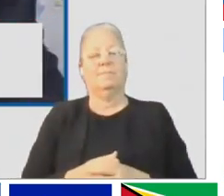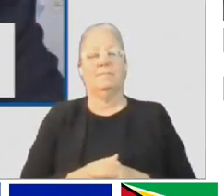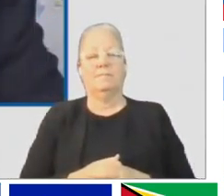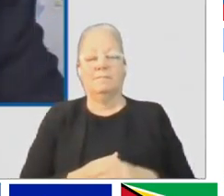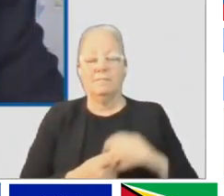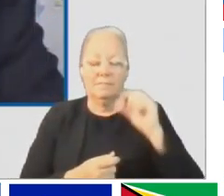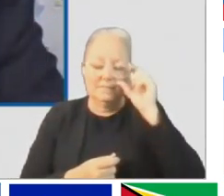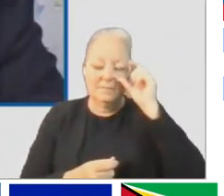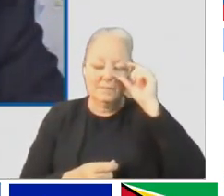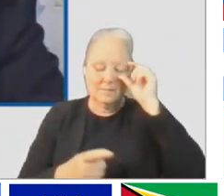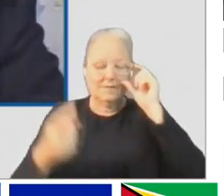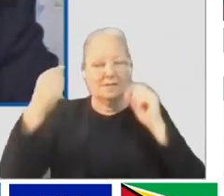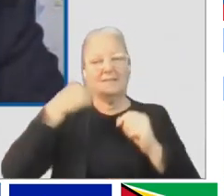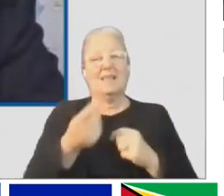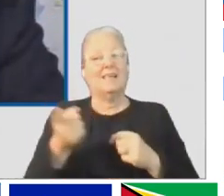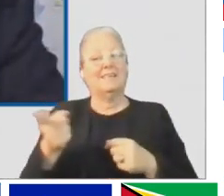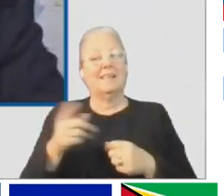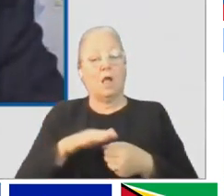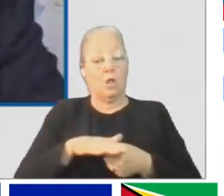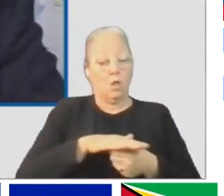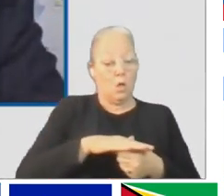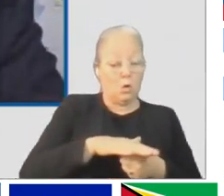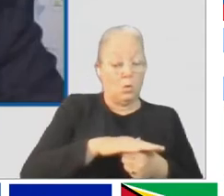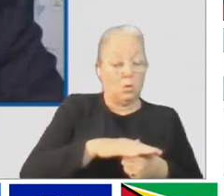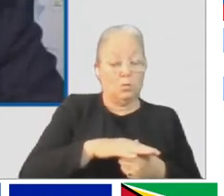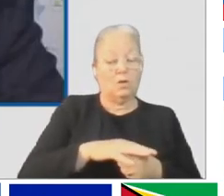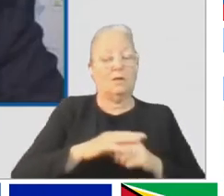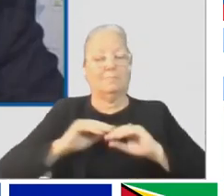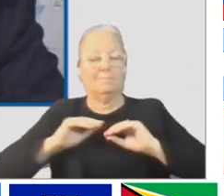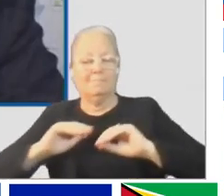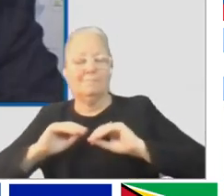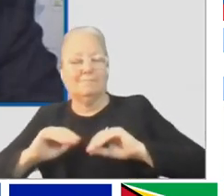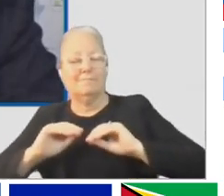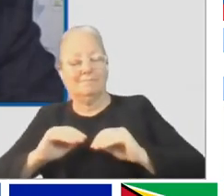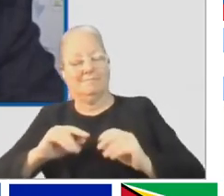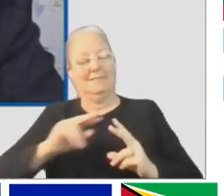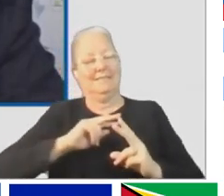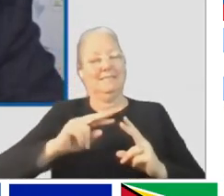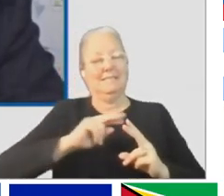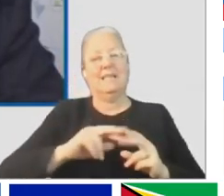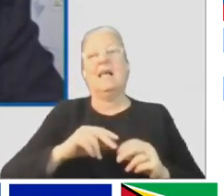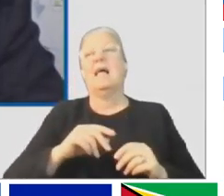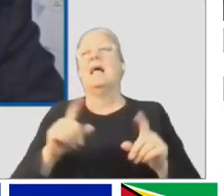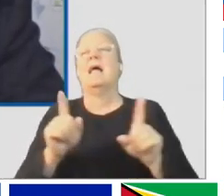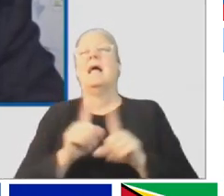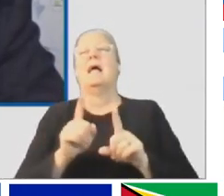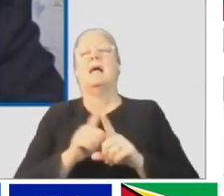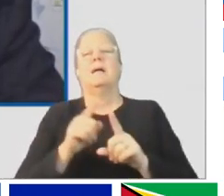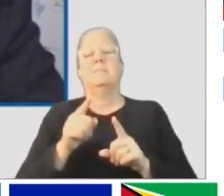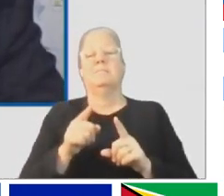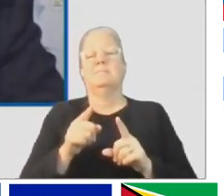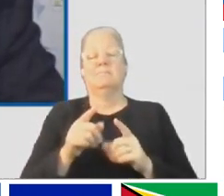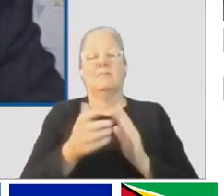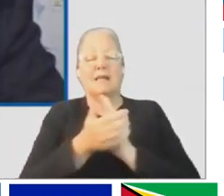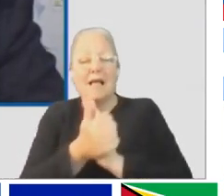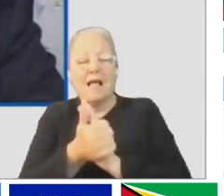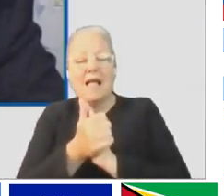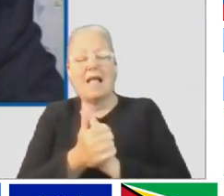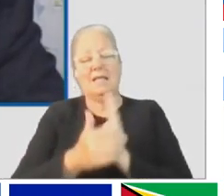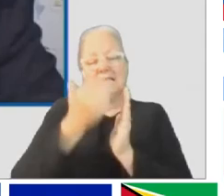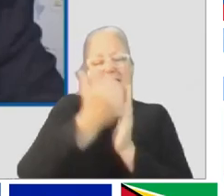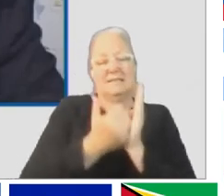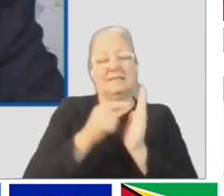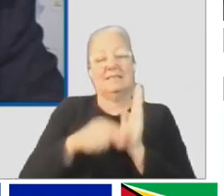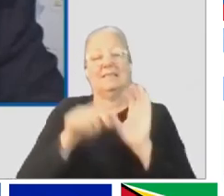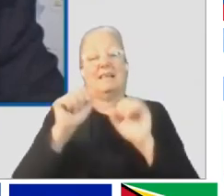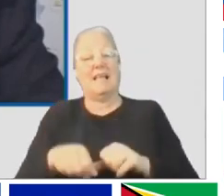and education is key. Operational guidelines and tools save lives. Strategic planning for the future. Thank